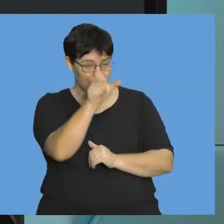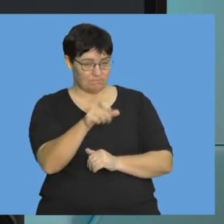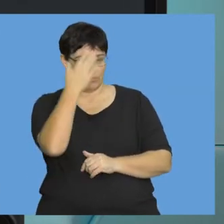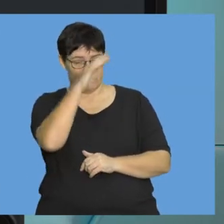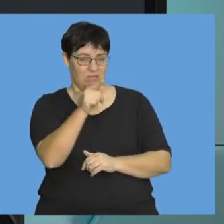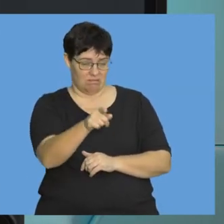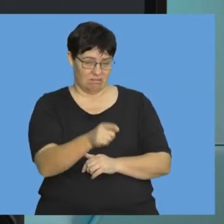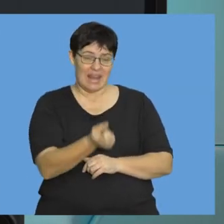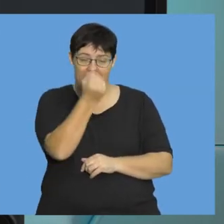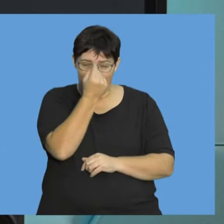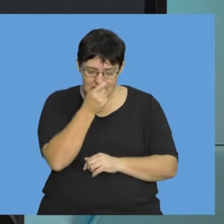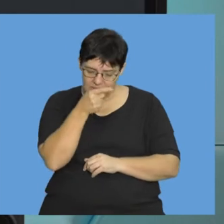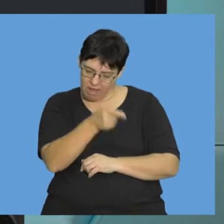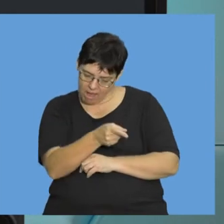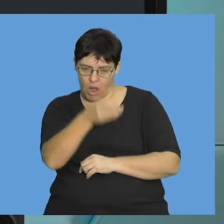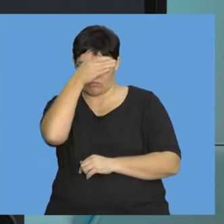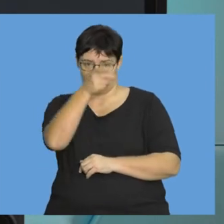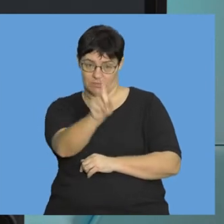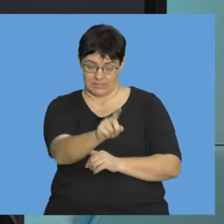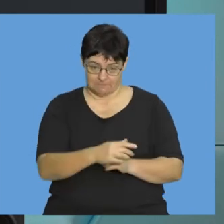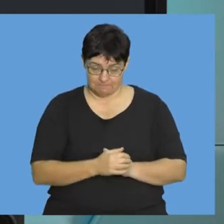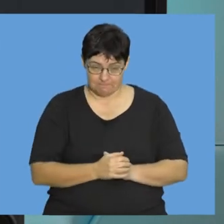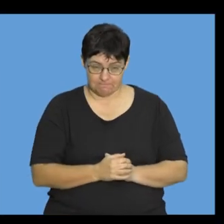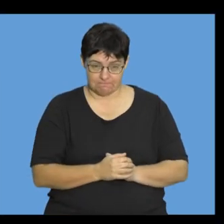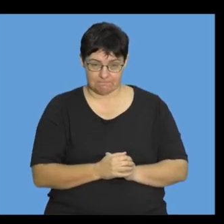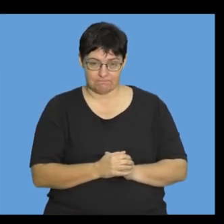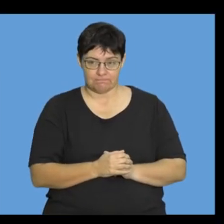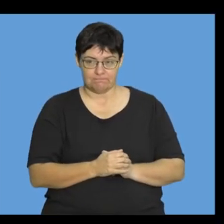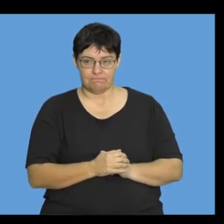must be able to understand these concepts.